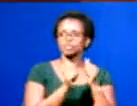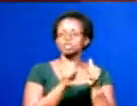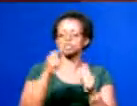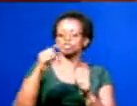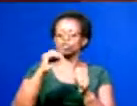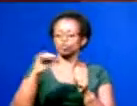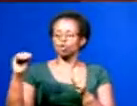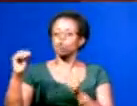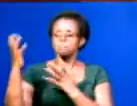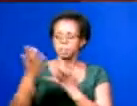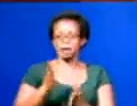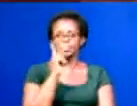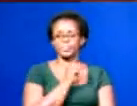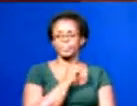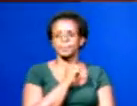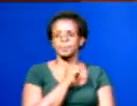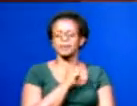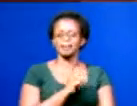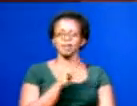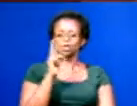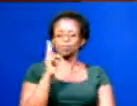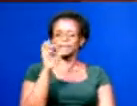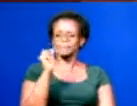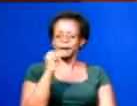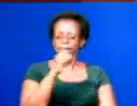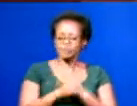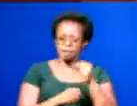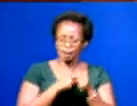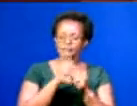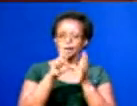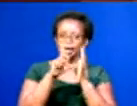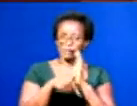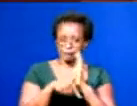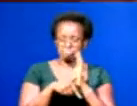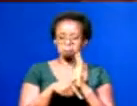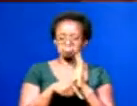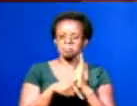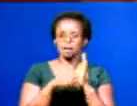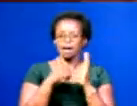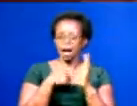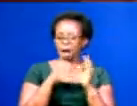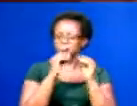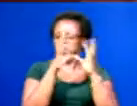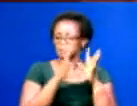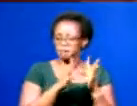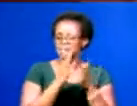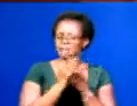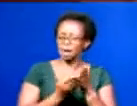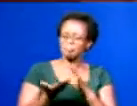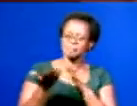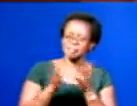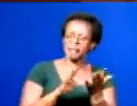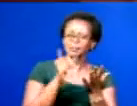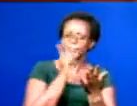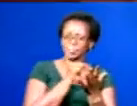Speaker, it is very sad that 25 years later, there are teachers who others have perished, their dependents still struggle.